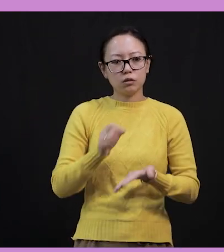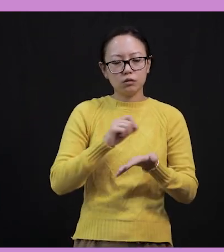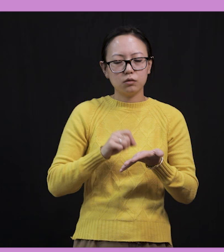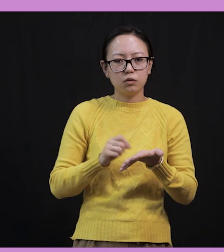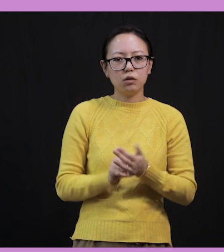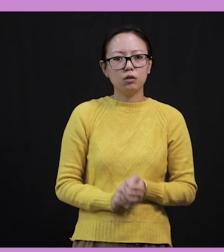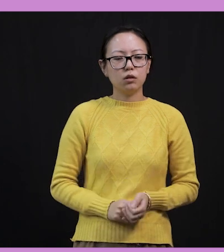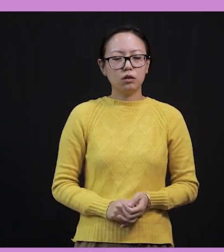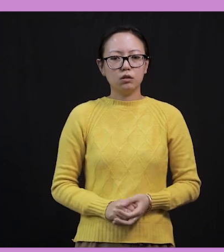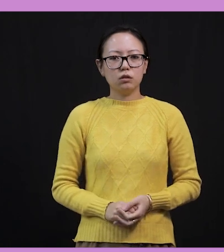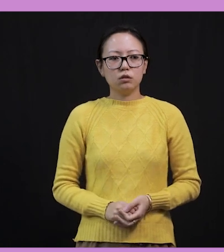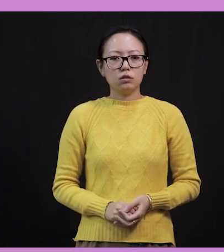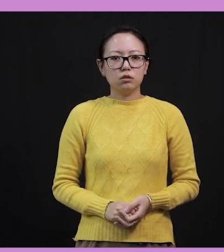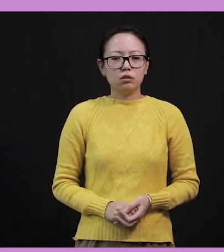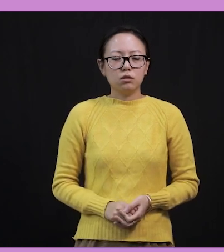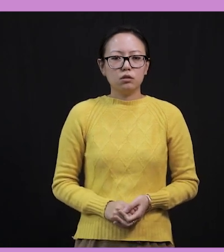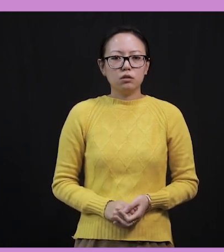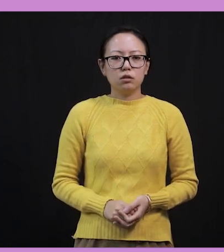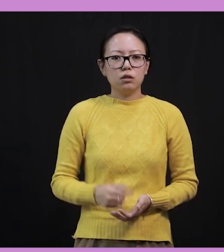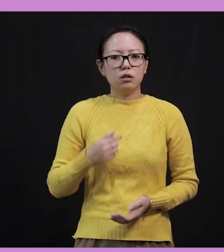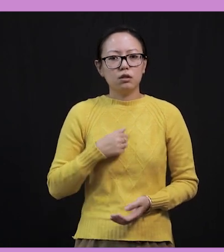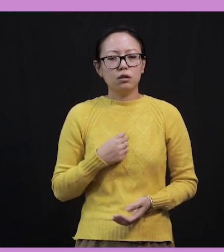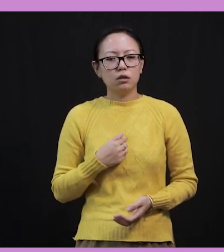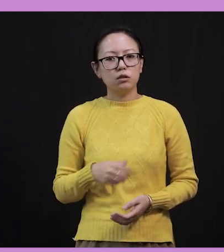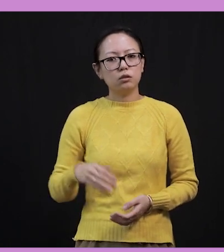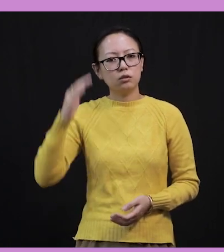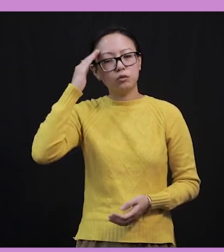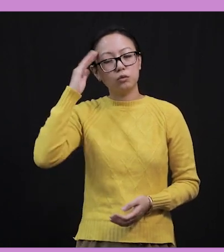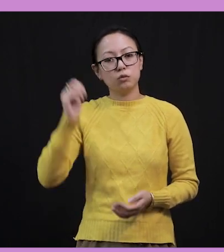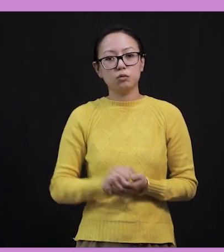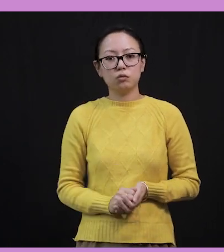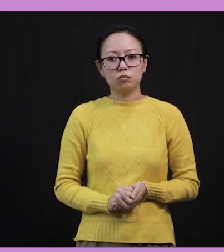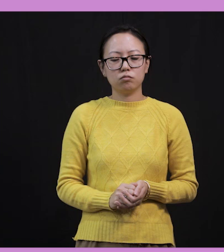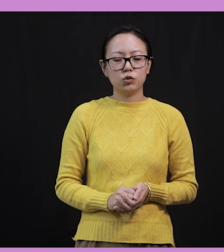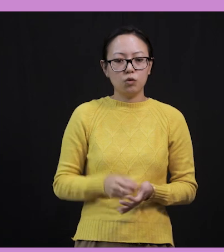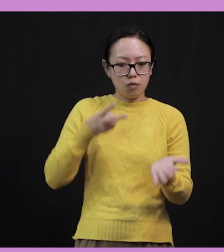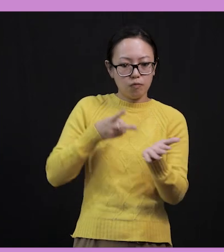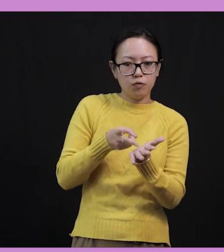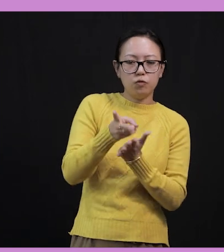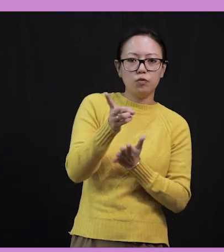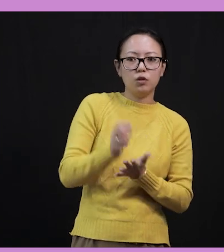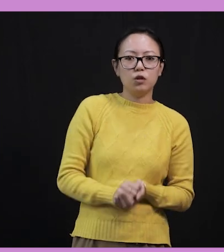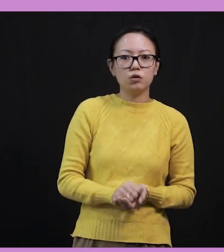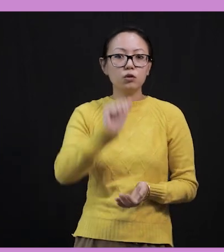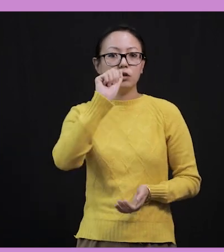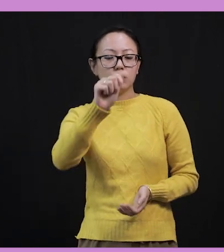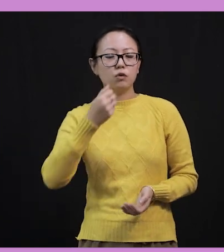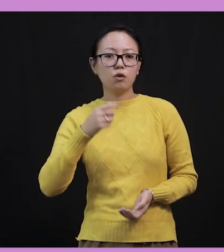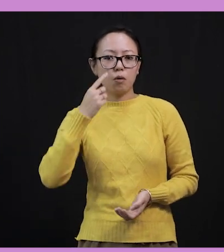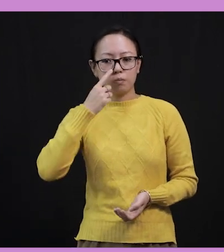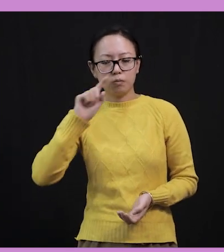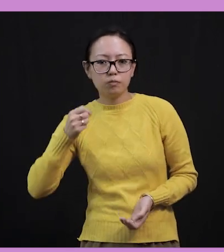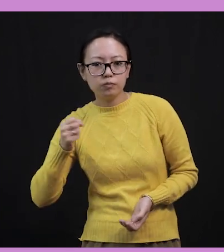a lot about snakes. I'm very sure in villages all grandparents would be aware of snakes. So if you can gather